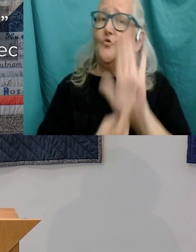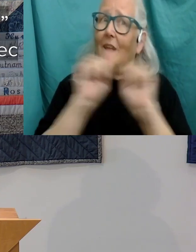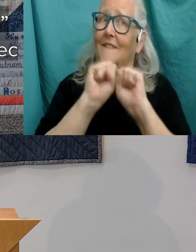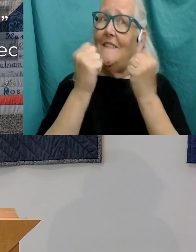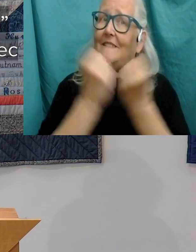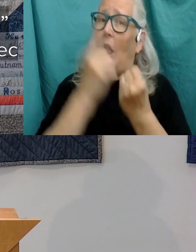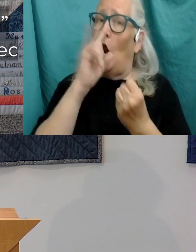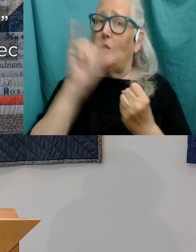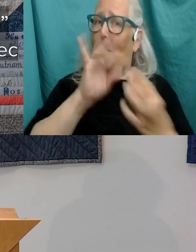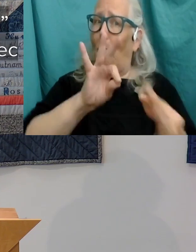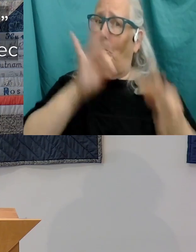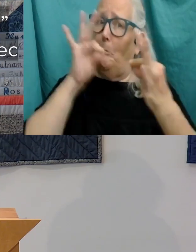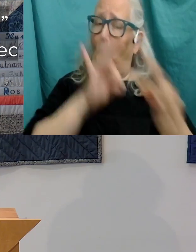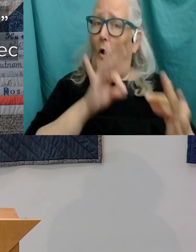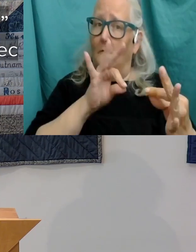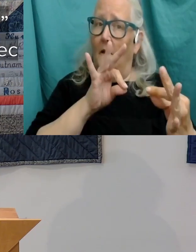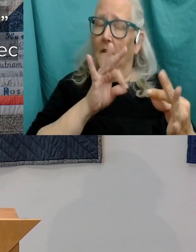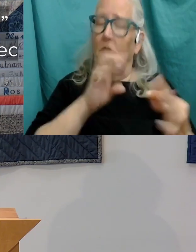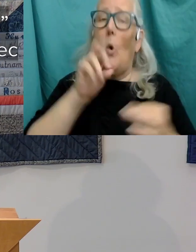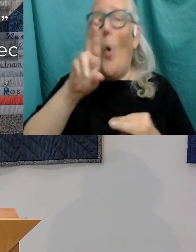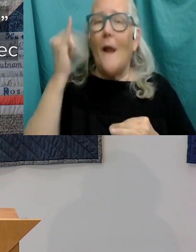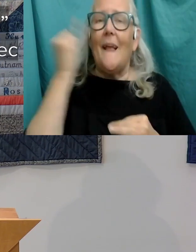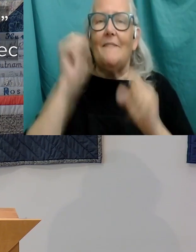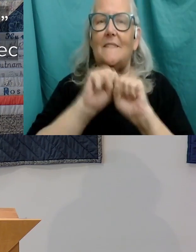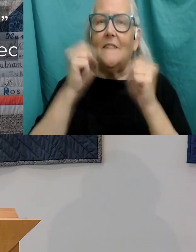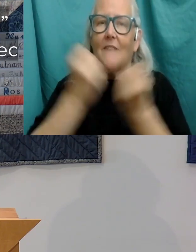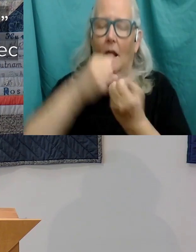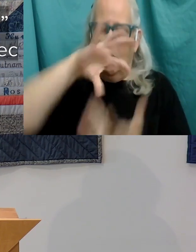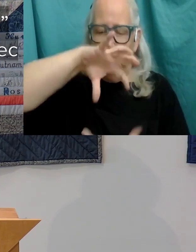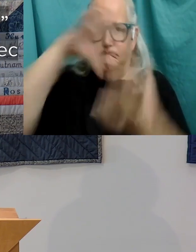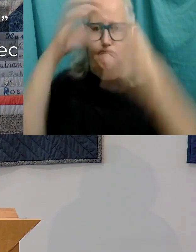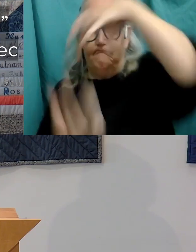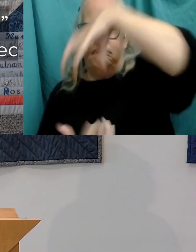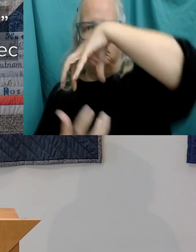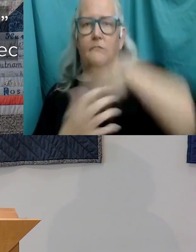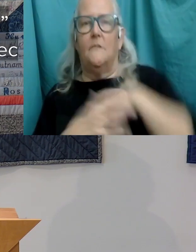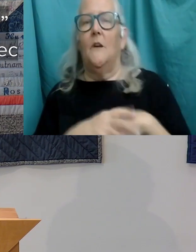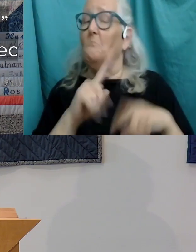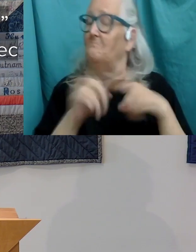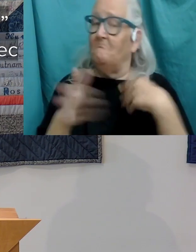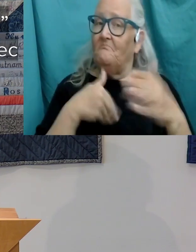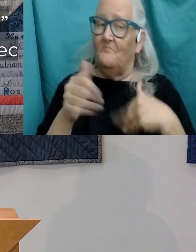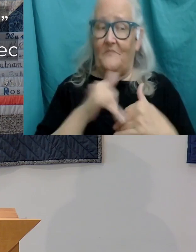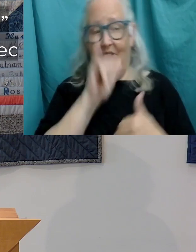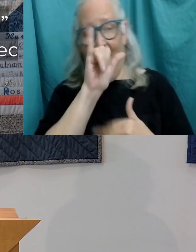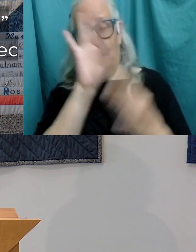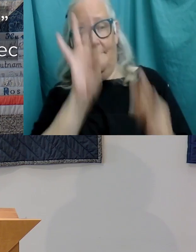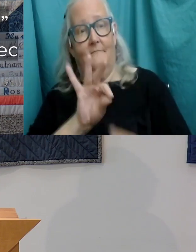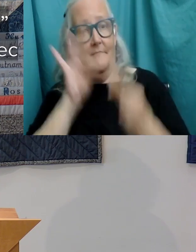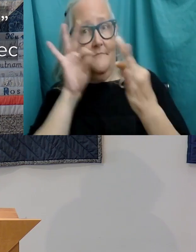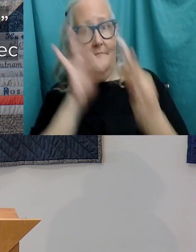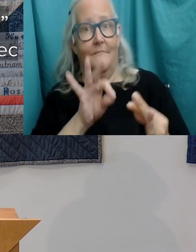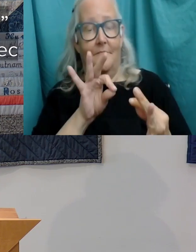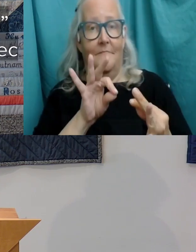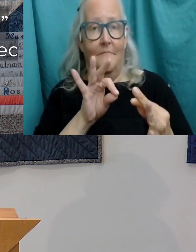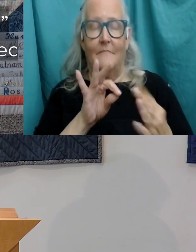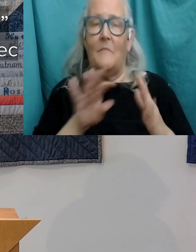turned upside down. But in any case, these utopias are fundamentally unreal